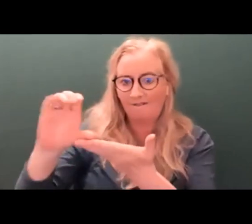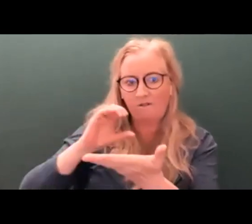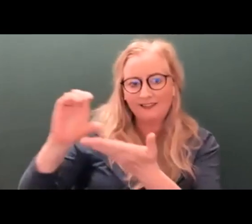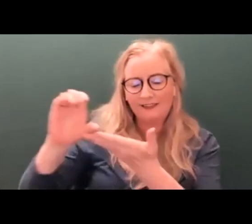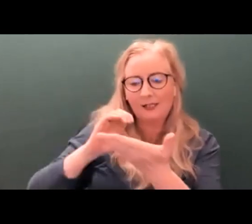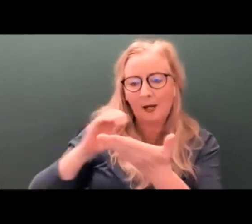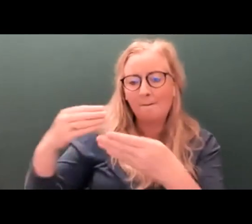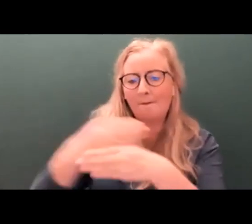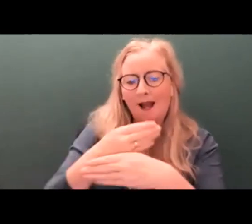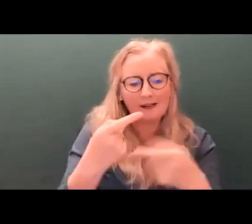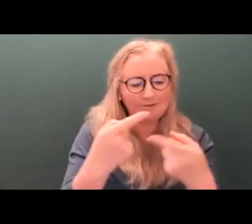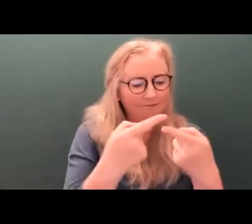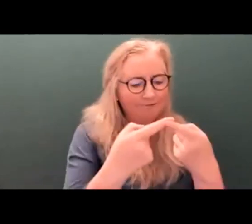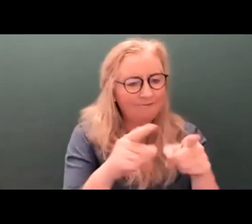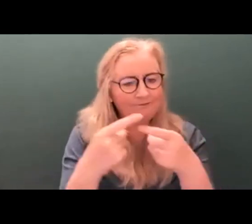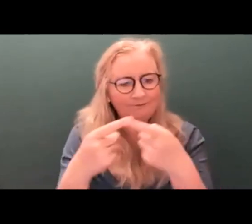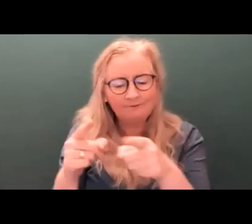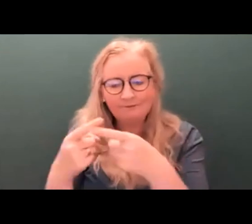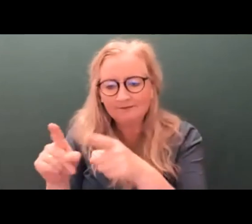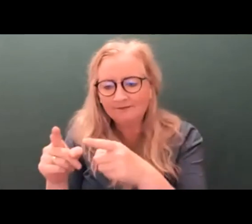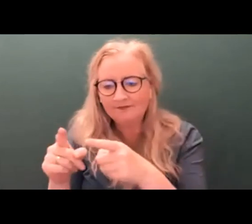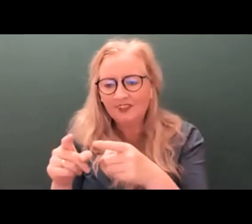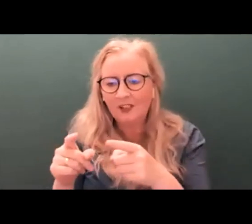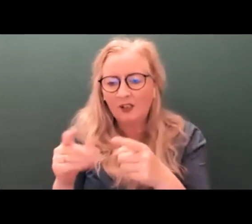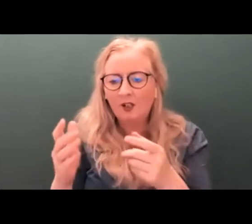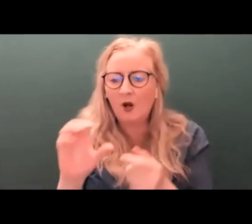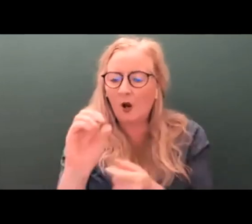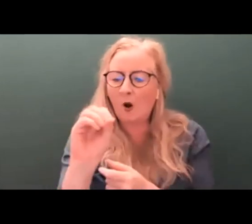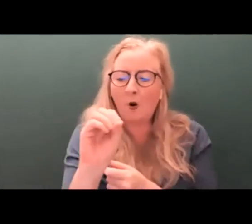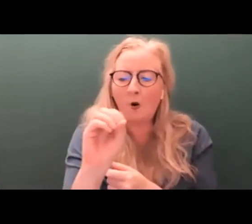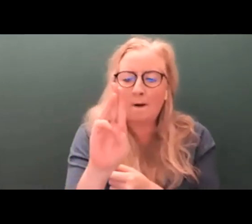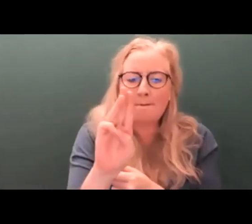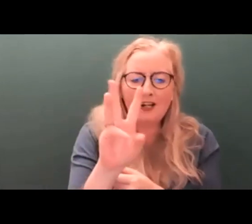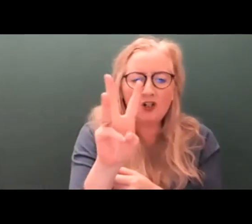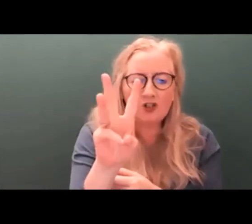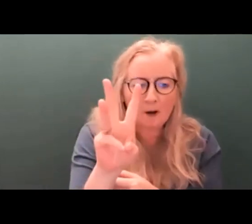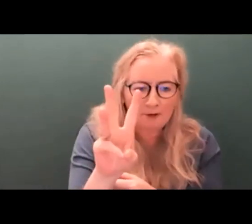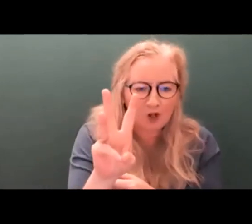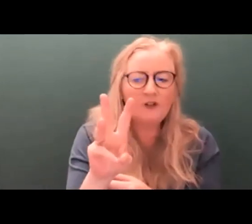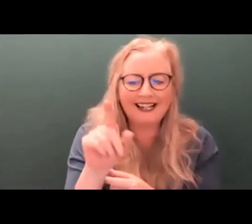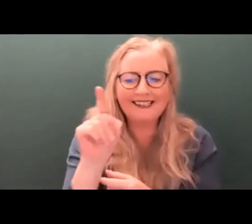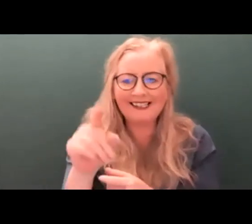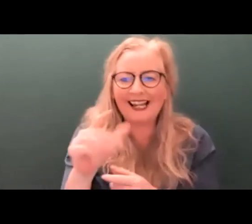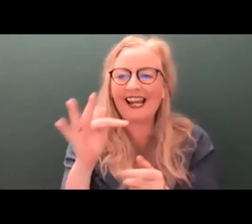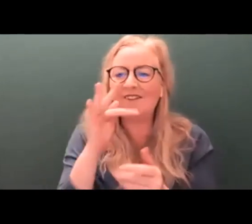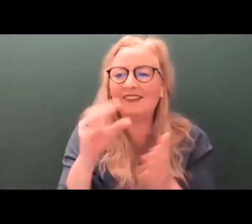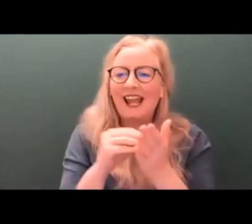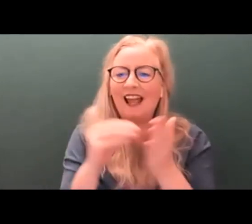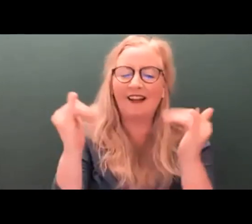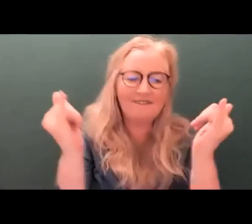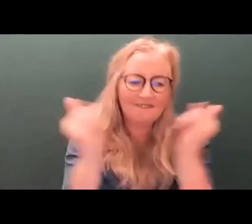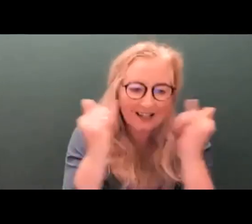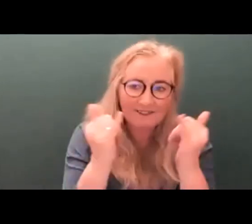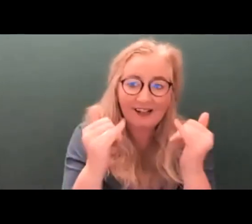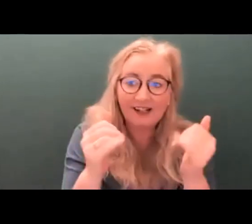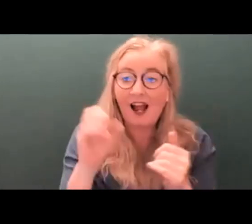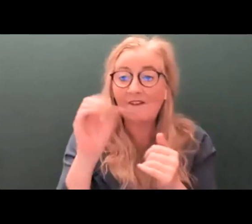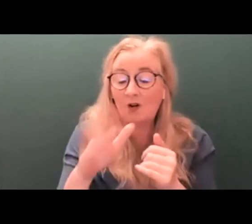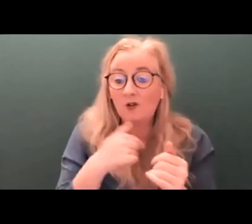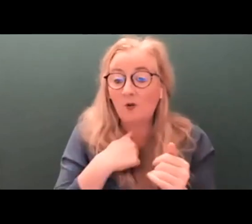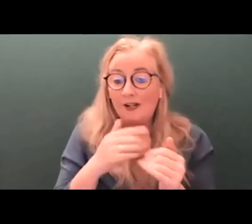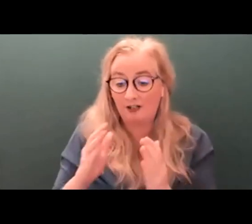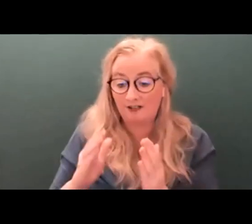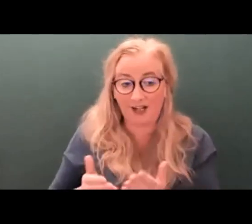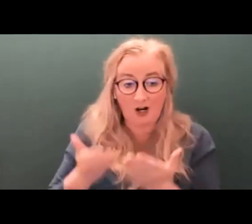a number of OPW sites that have asked us when they've had a festival or event. And, of course, we've contributed